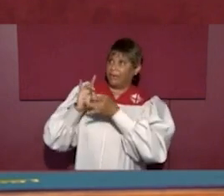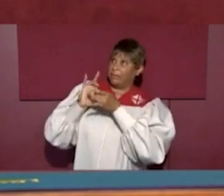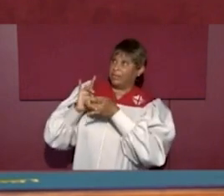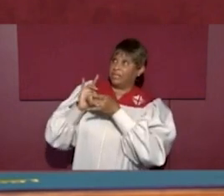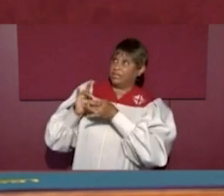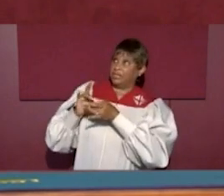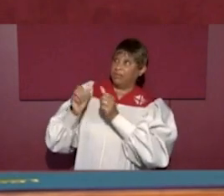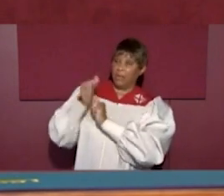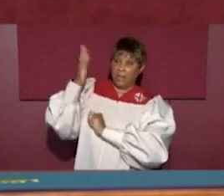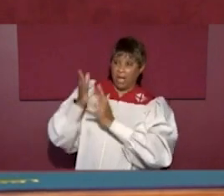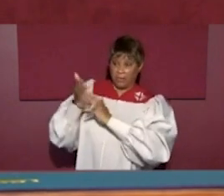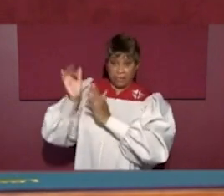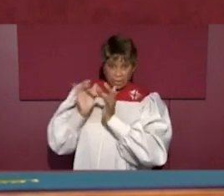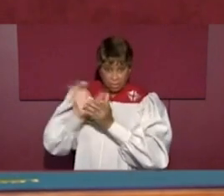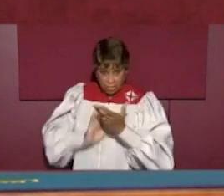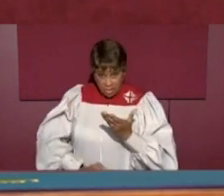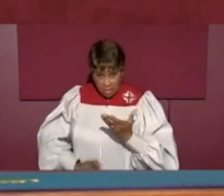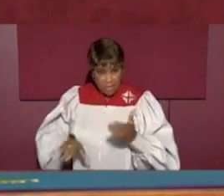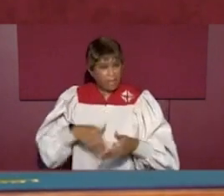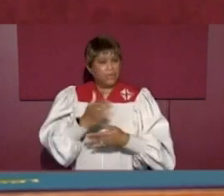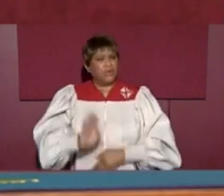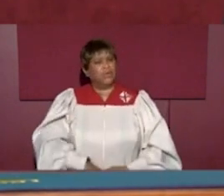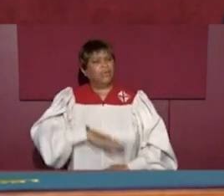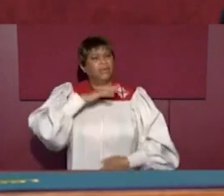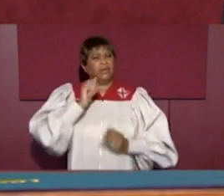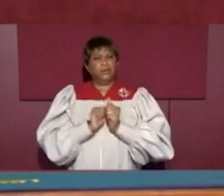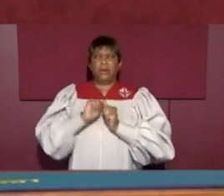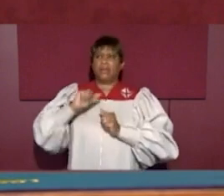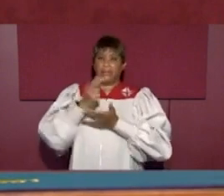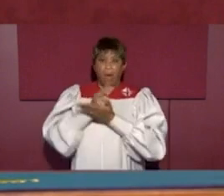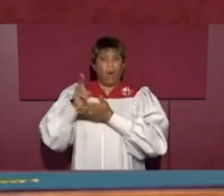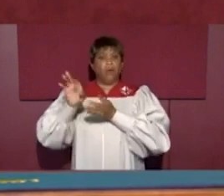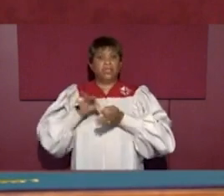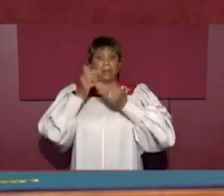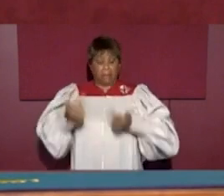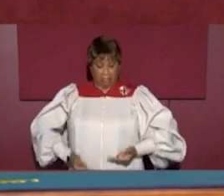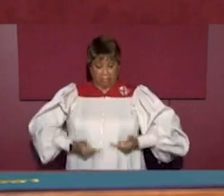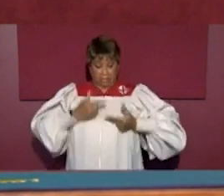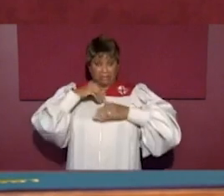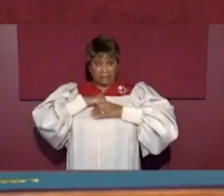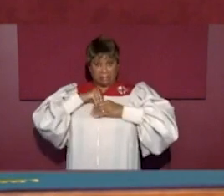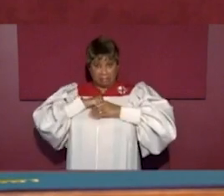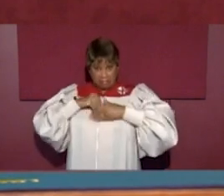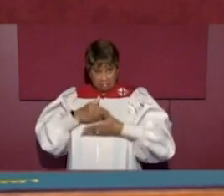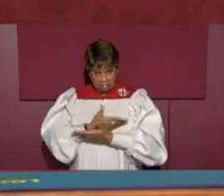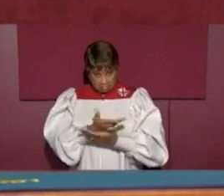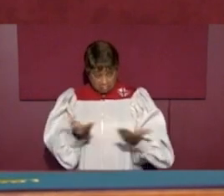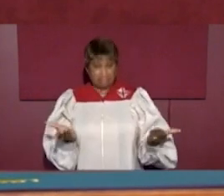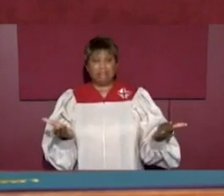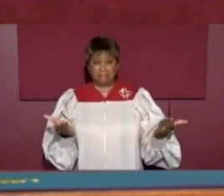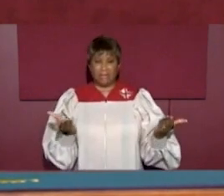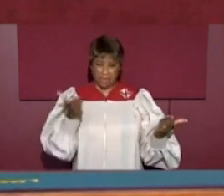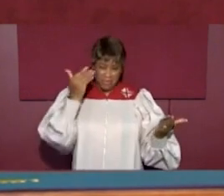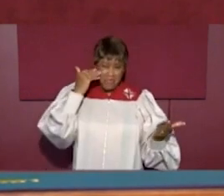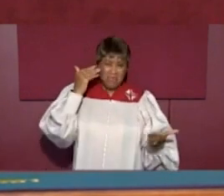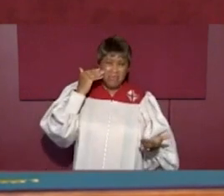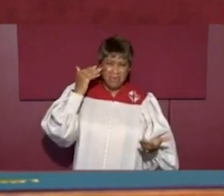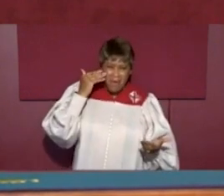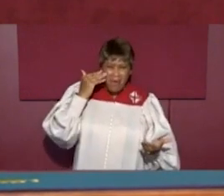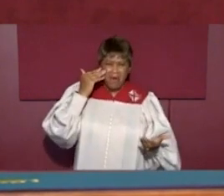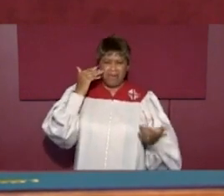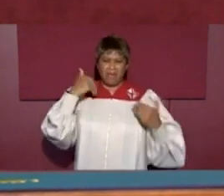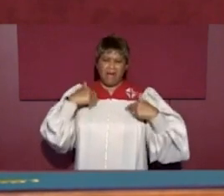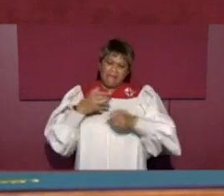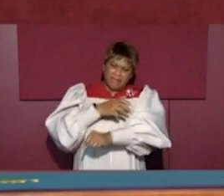through Jesus Christ, and you are filled with God's Spirit, that is, the Holy Spirit dwells down on the inside of you, and you know that you